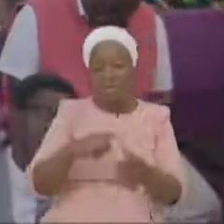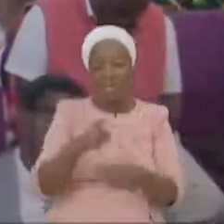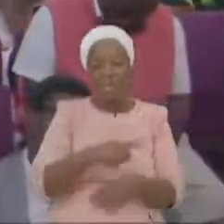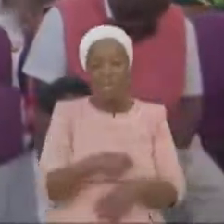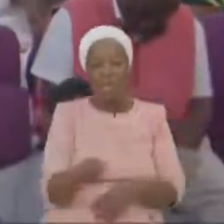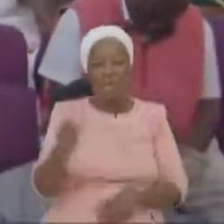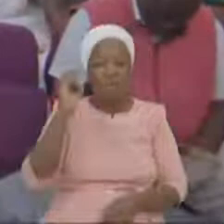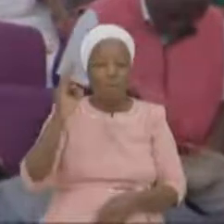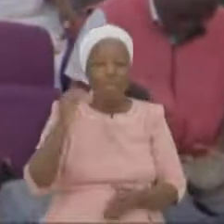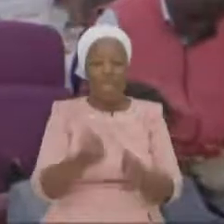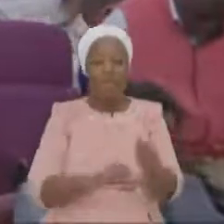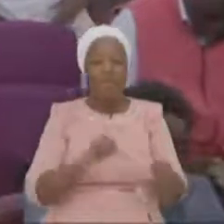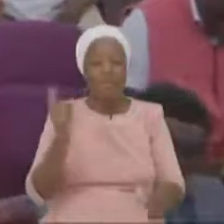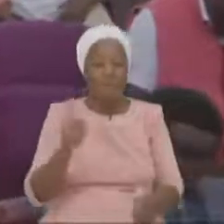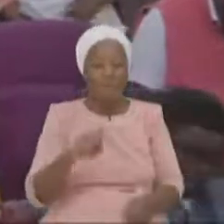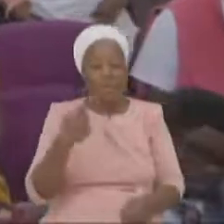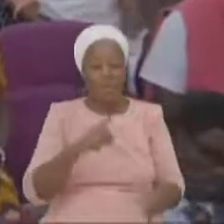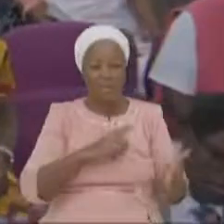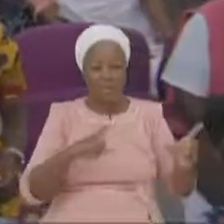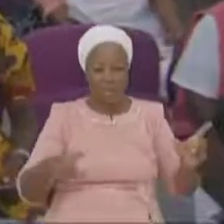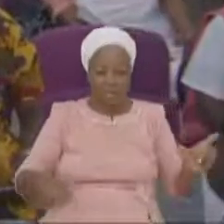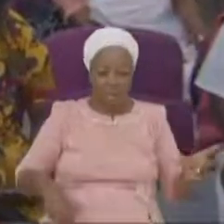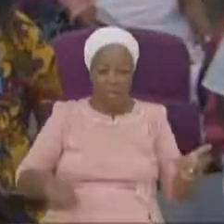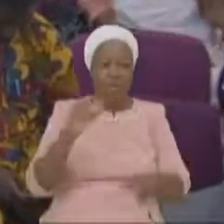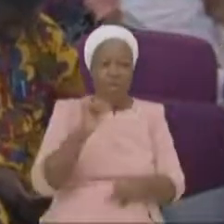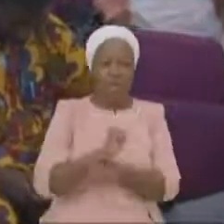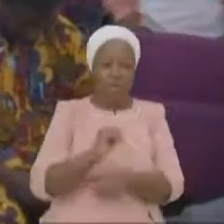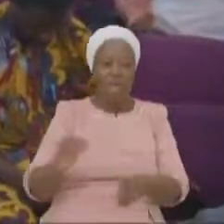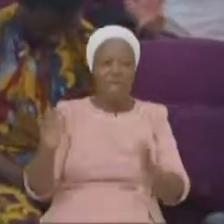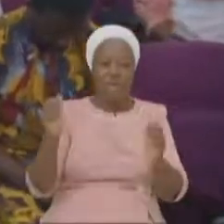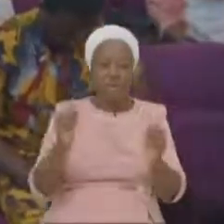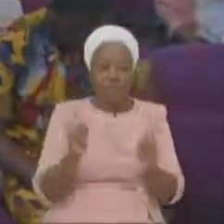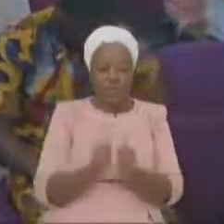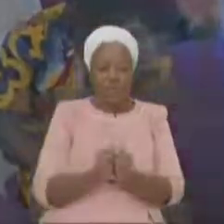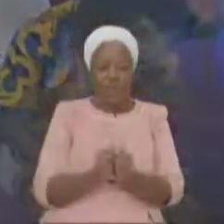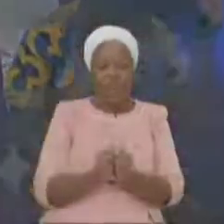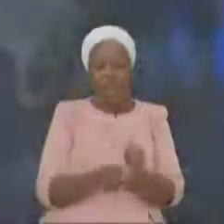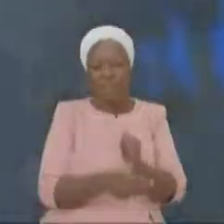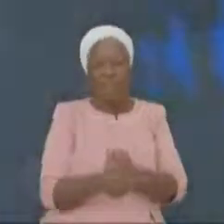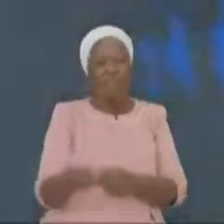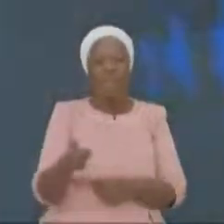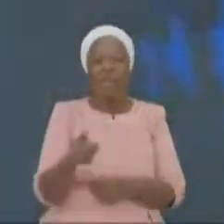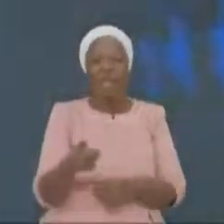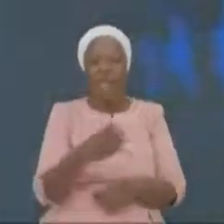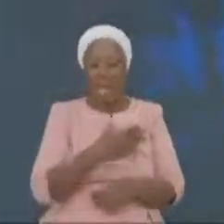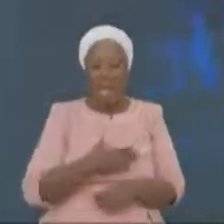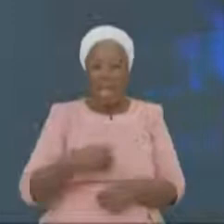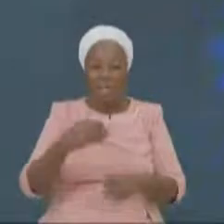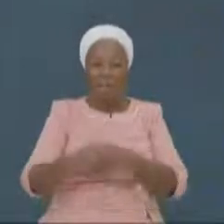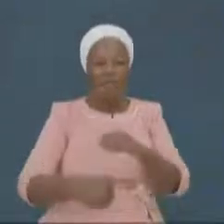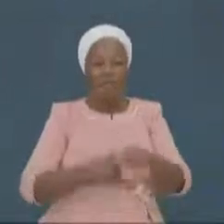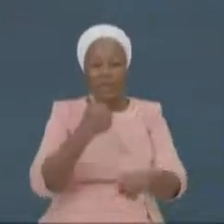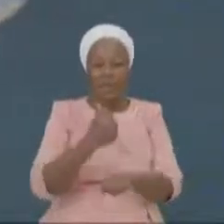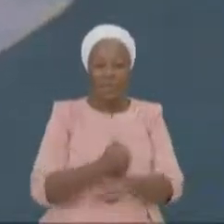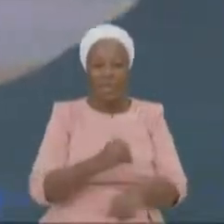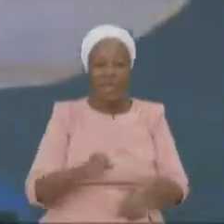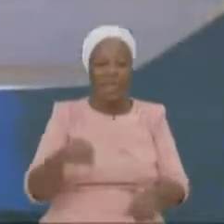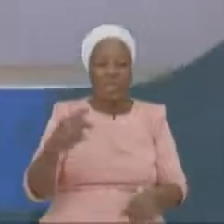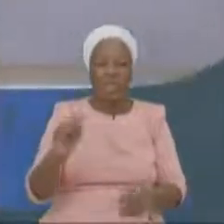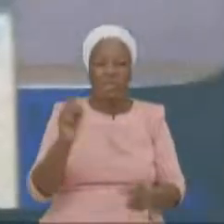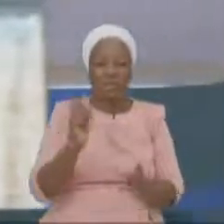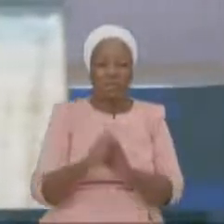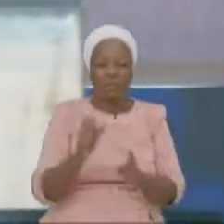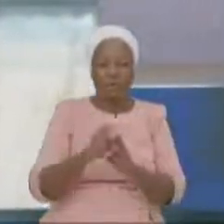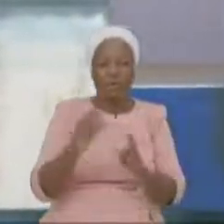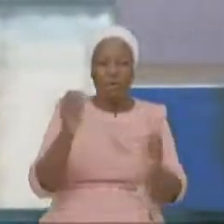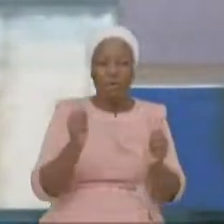preached everywhere, the Lord walking with them and confirming the